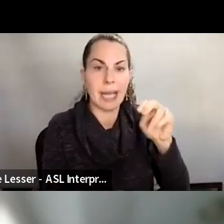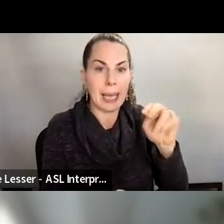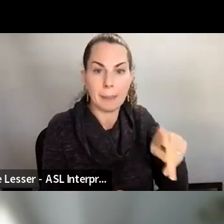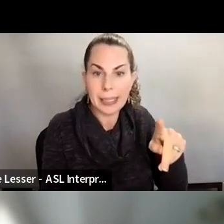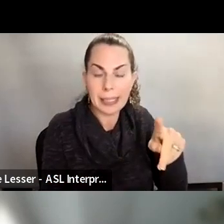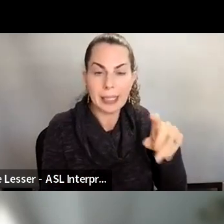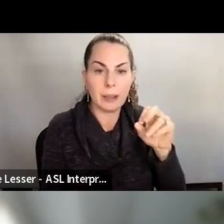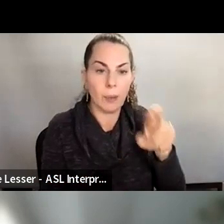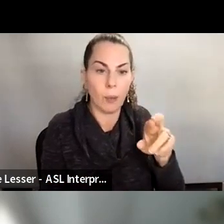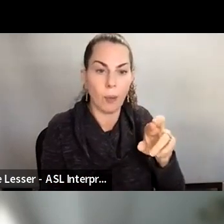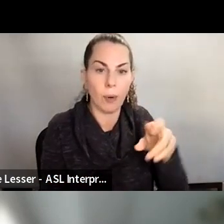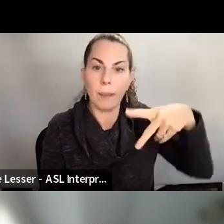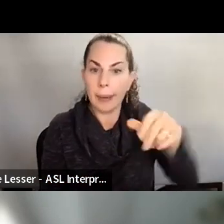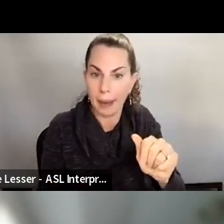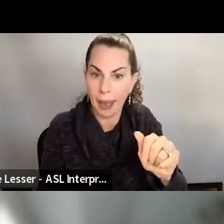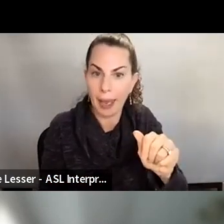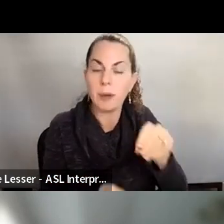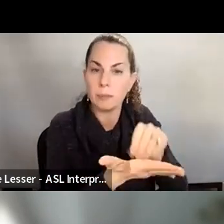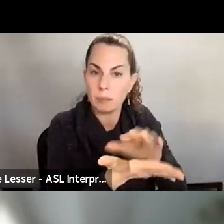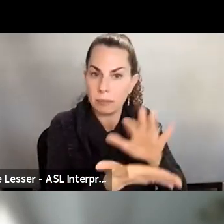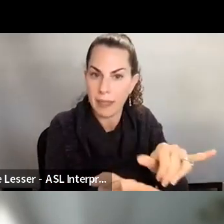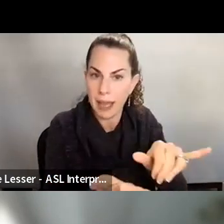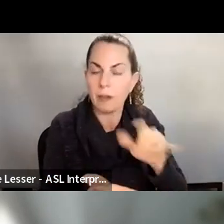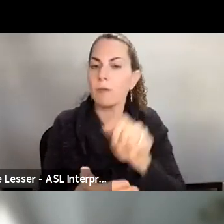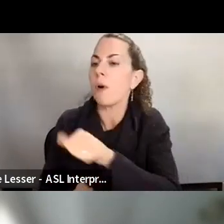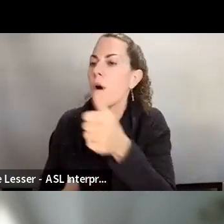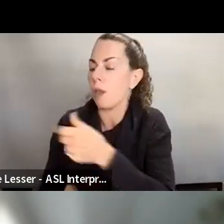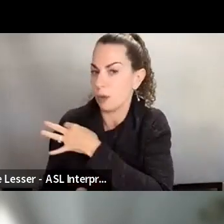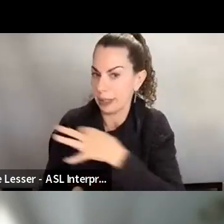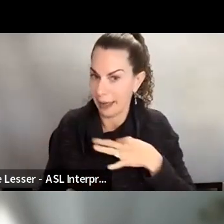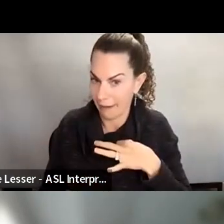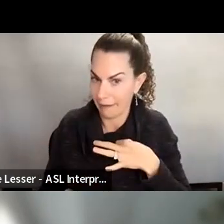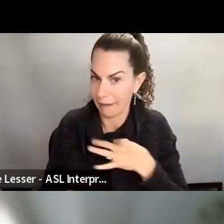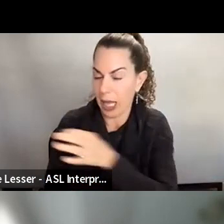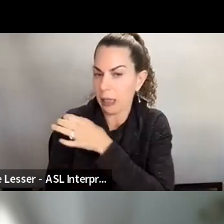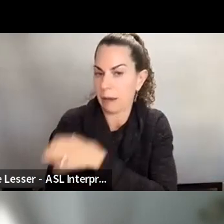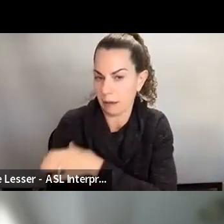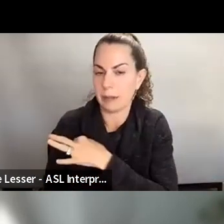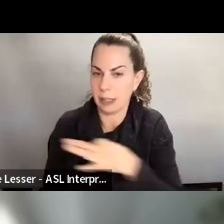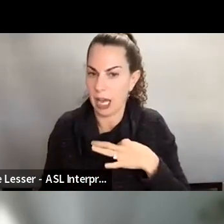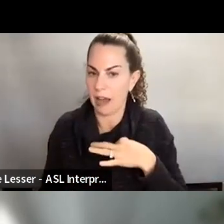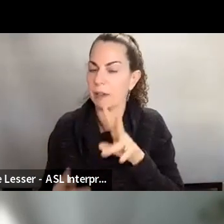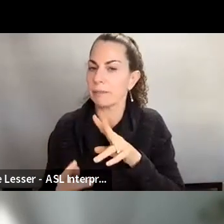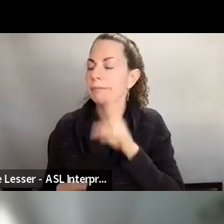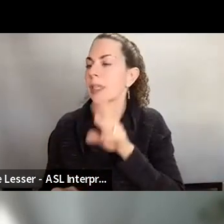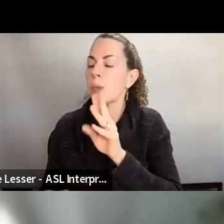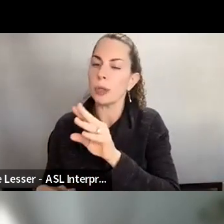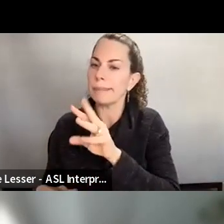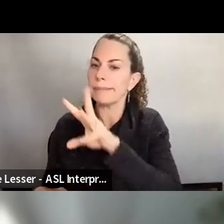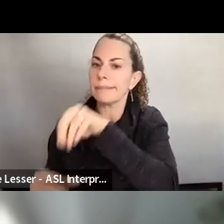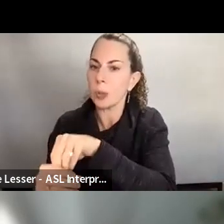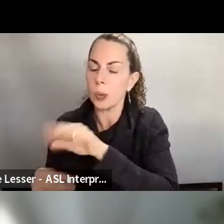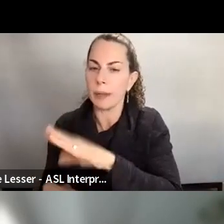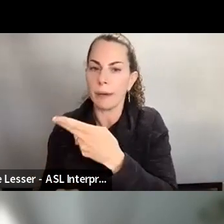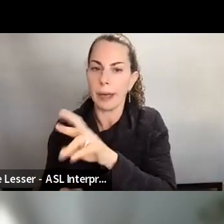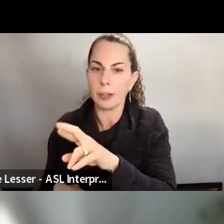or physician assistant. And then for all other staff that was clinical, it would go into their HR file. So when Joint Commission